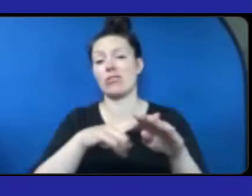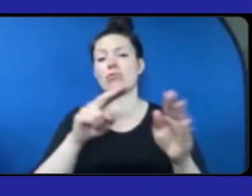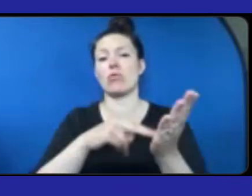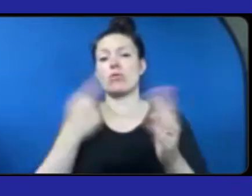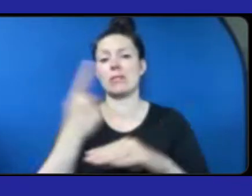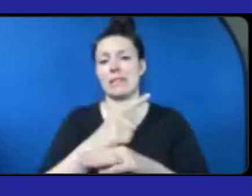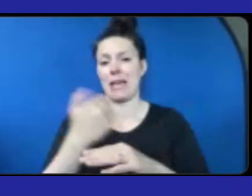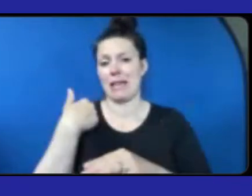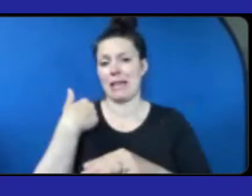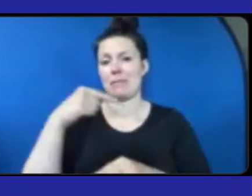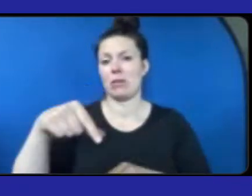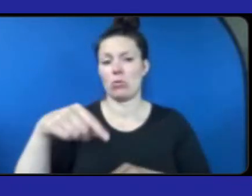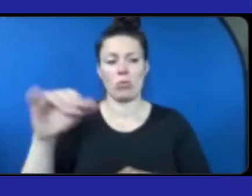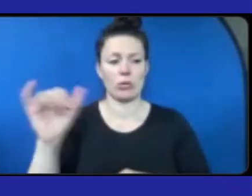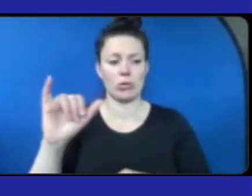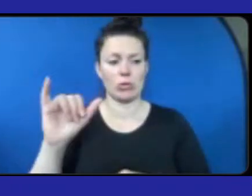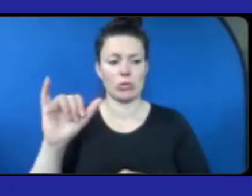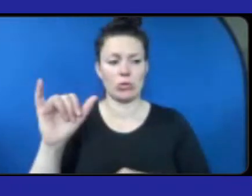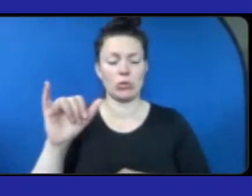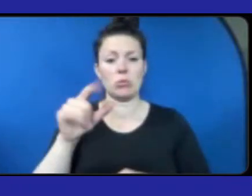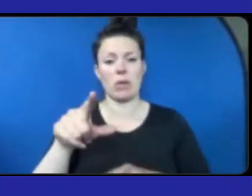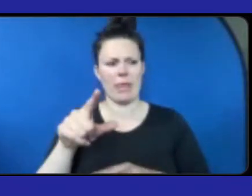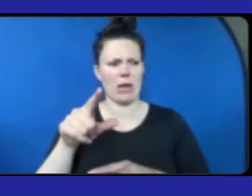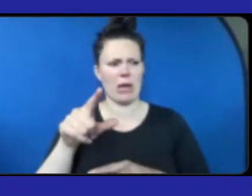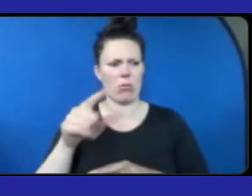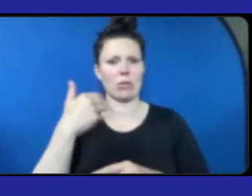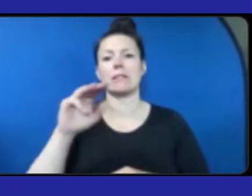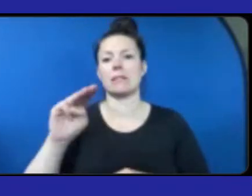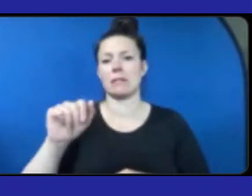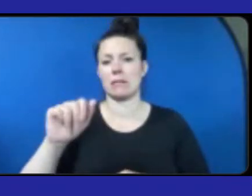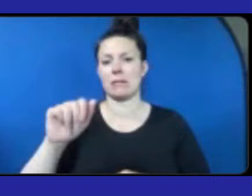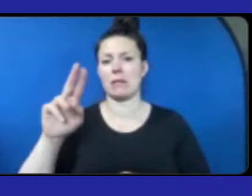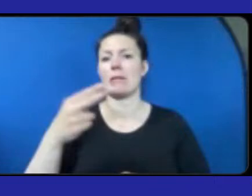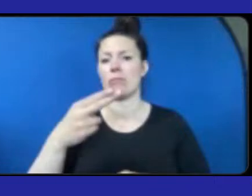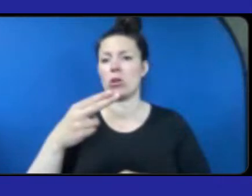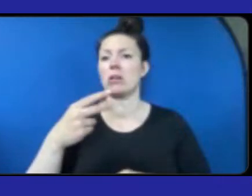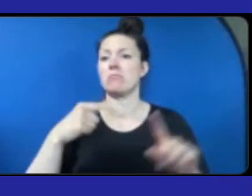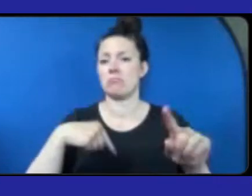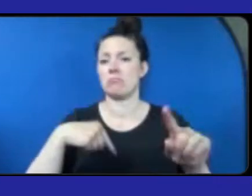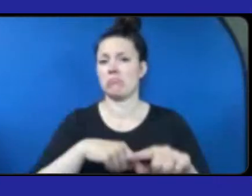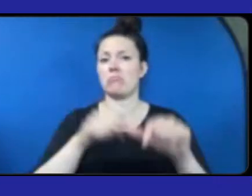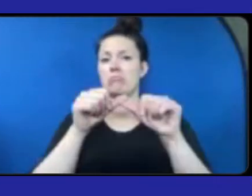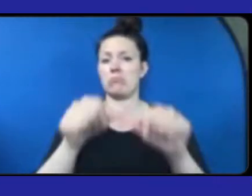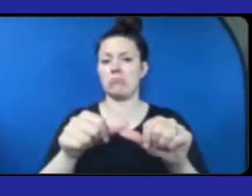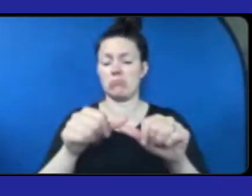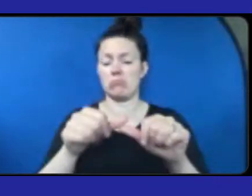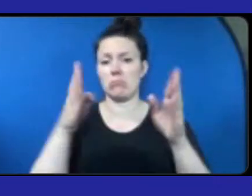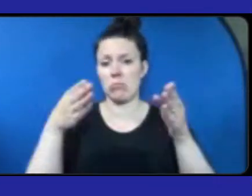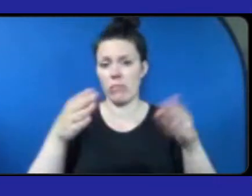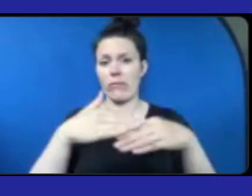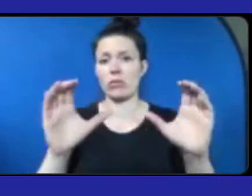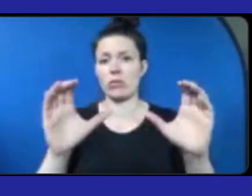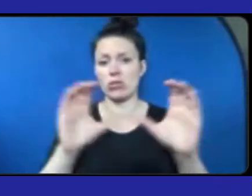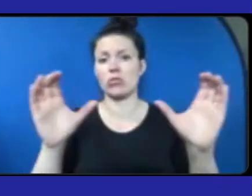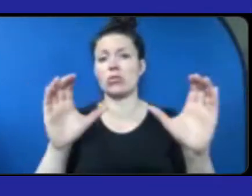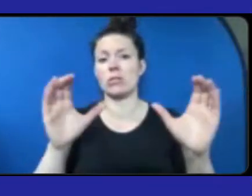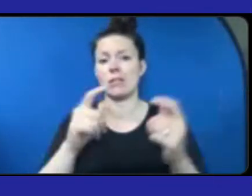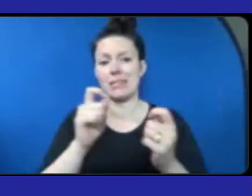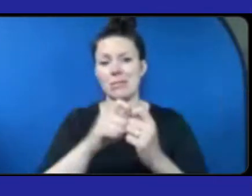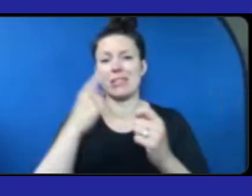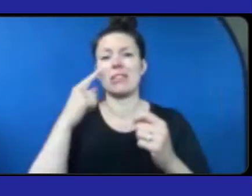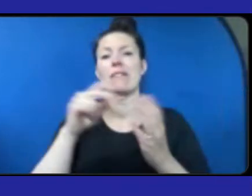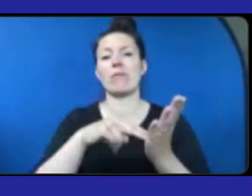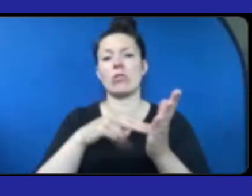past quarter, and that was actually in March, but we continue to focus on certification, particularly for our